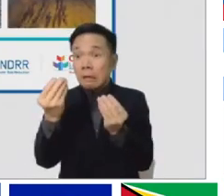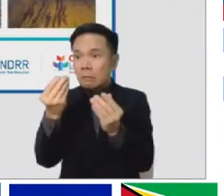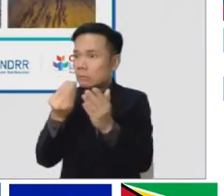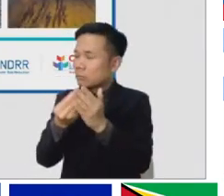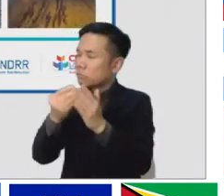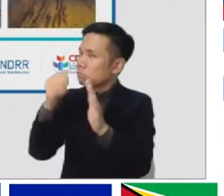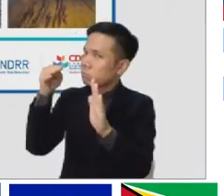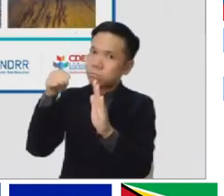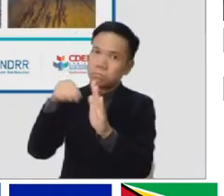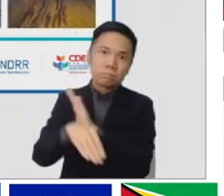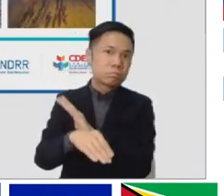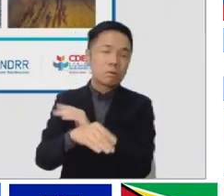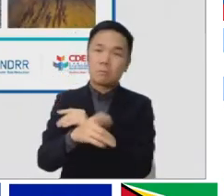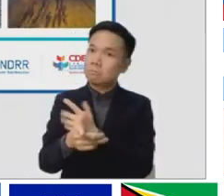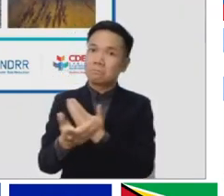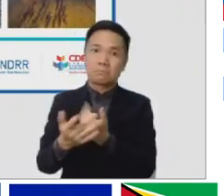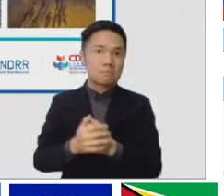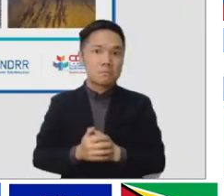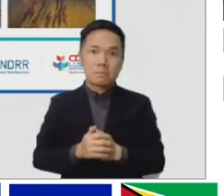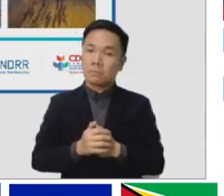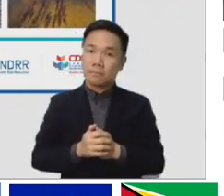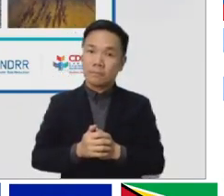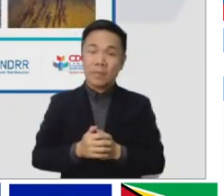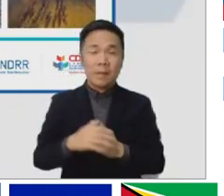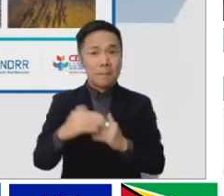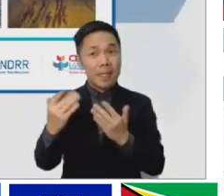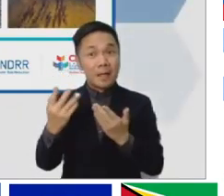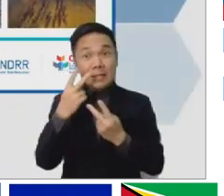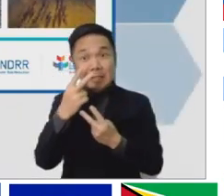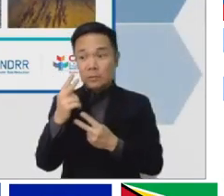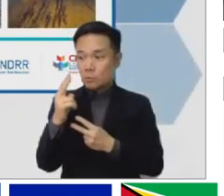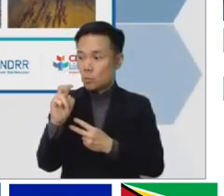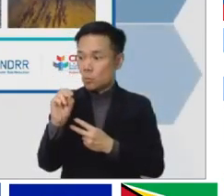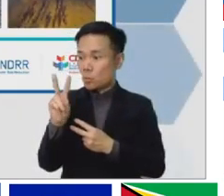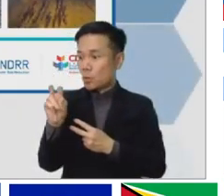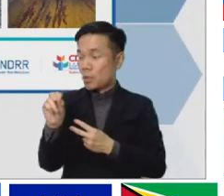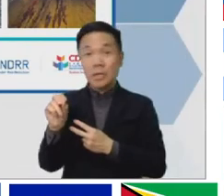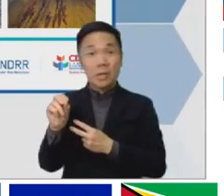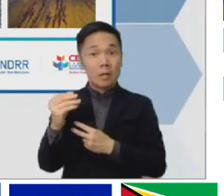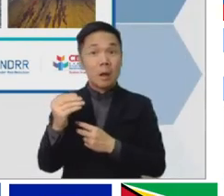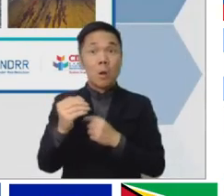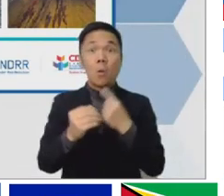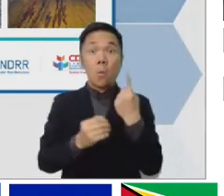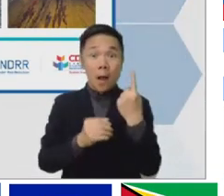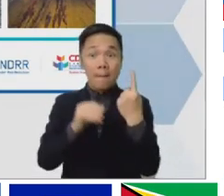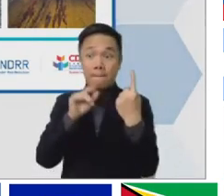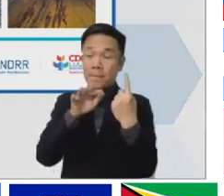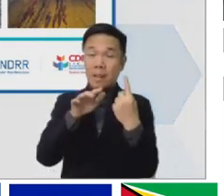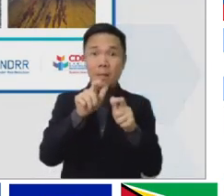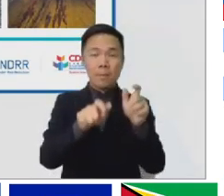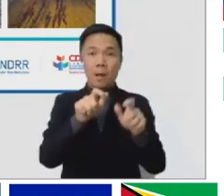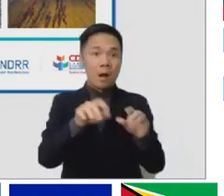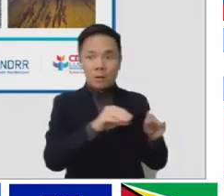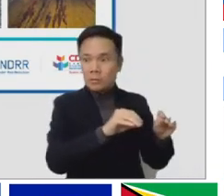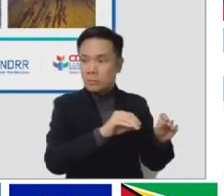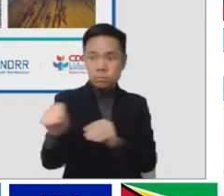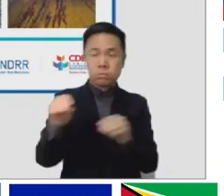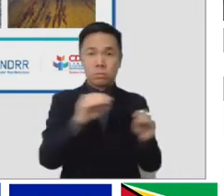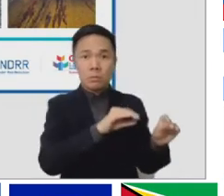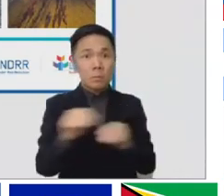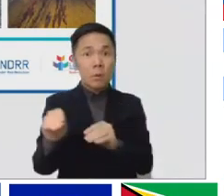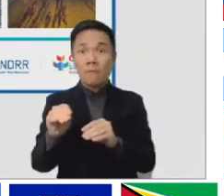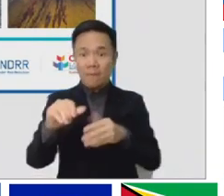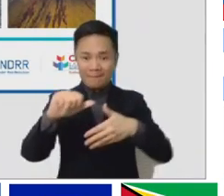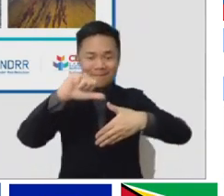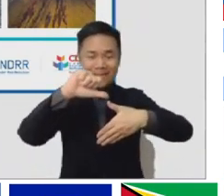we had that over 1 million persons need to be displaced in different countries, specifically in Central America, because